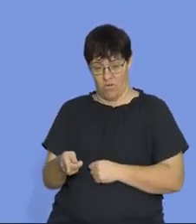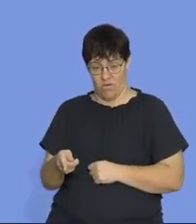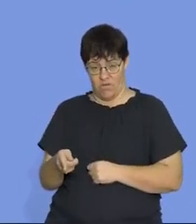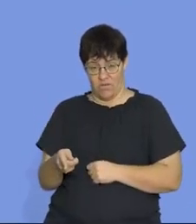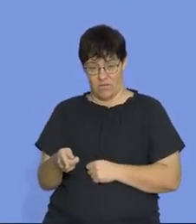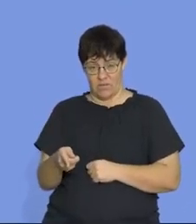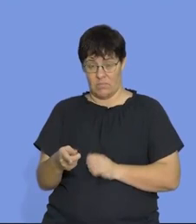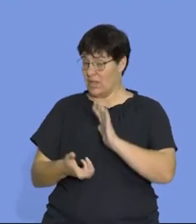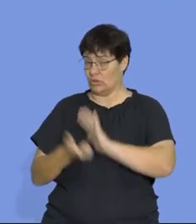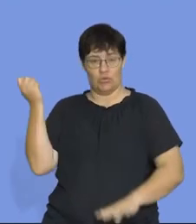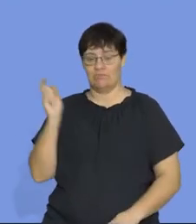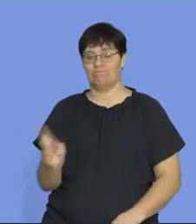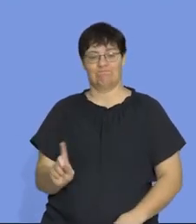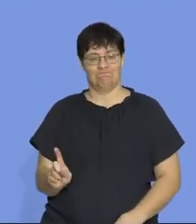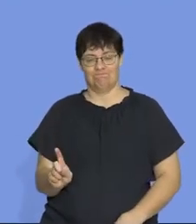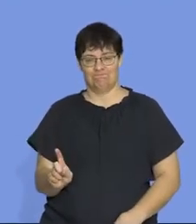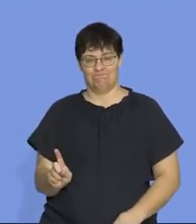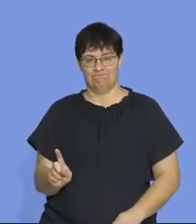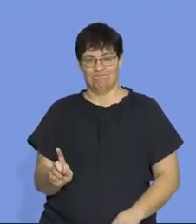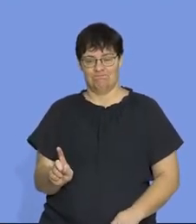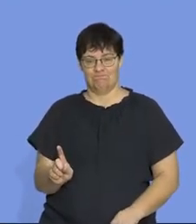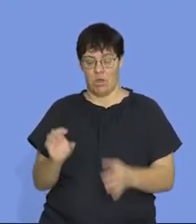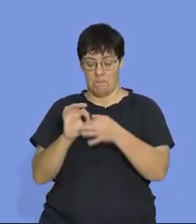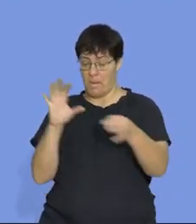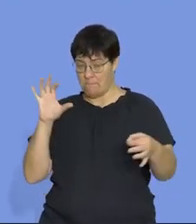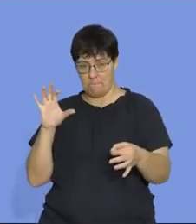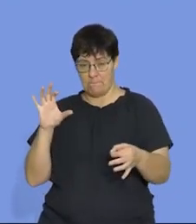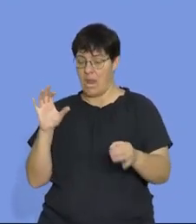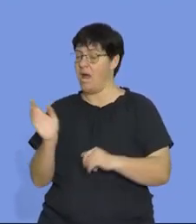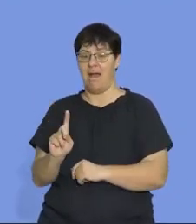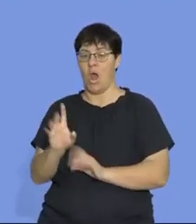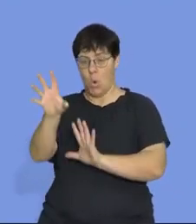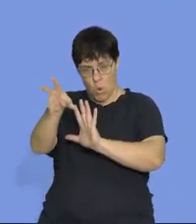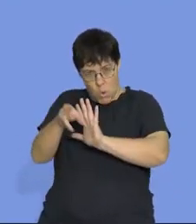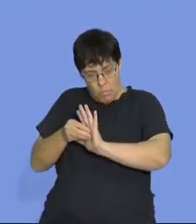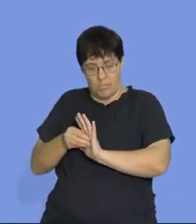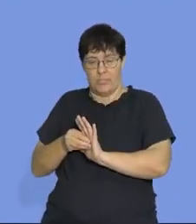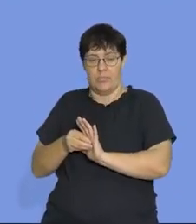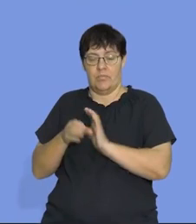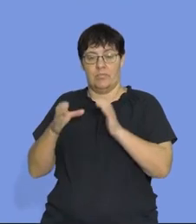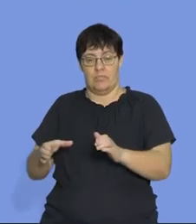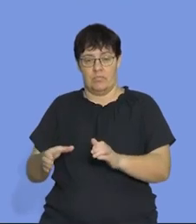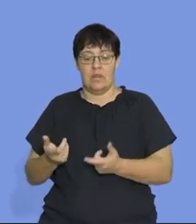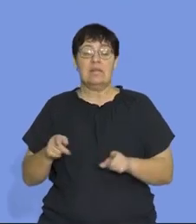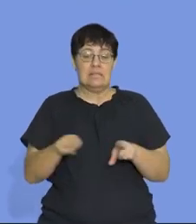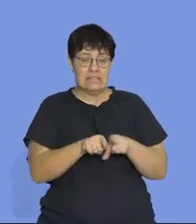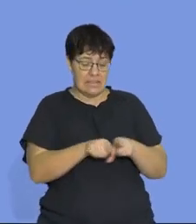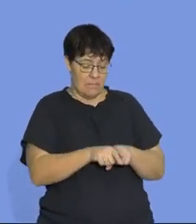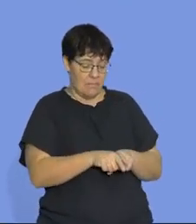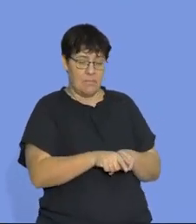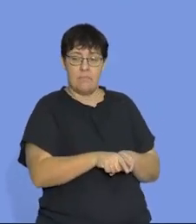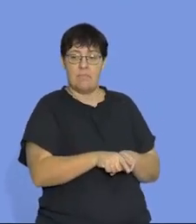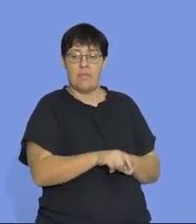is not destroyed when bonds are broken, in a chemical reaction. And also in an exothermic